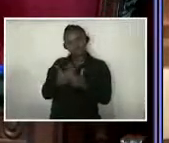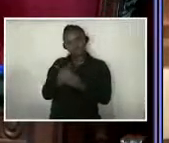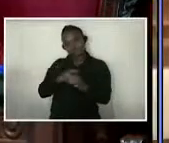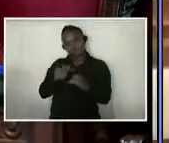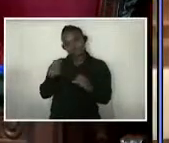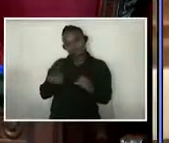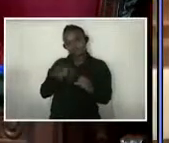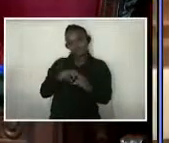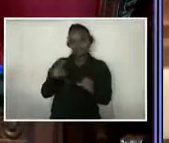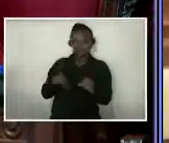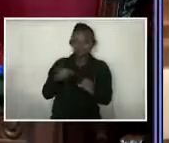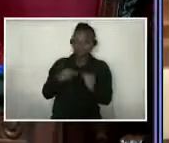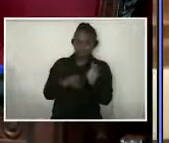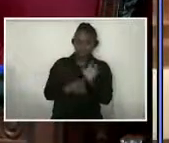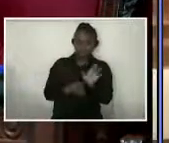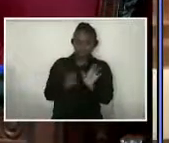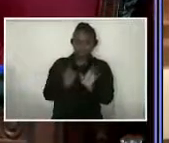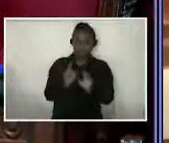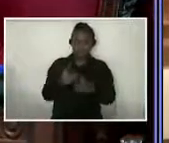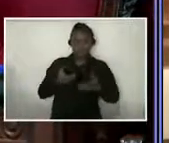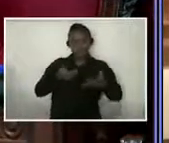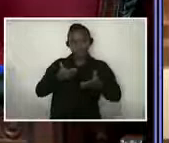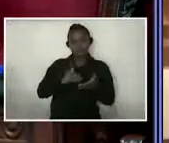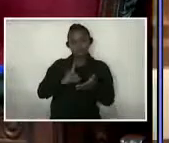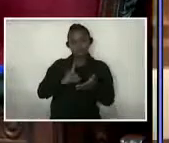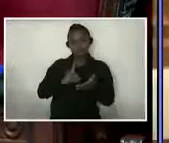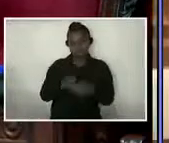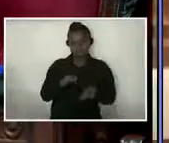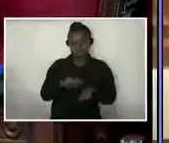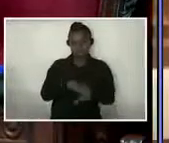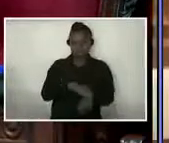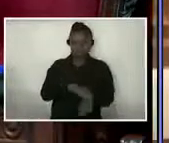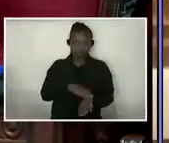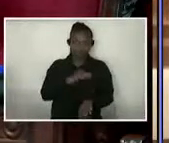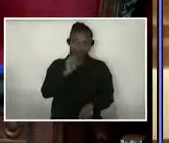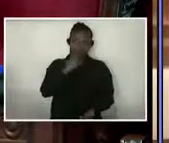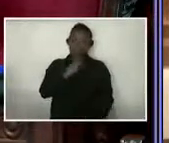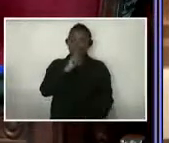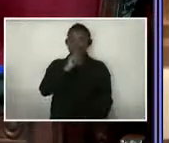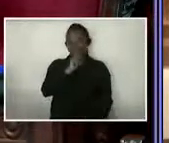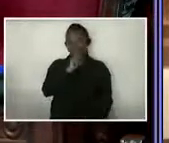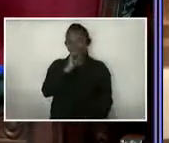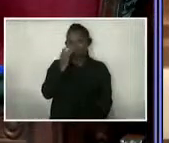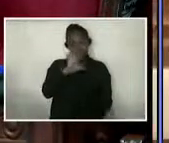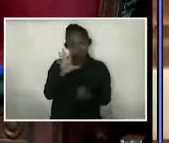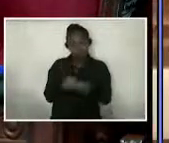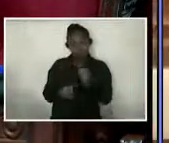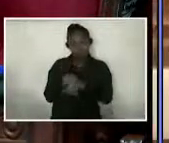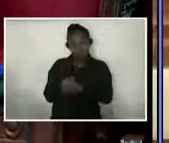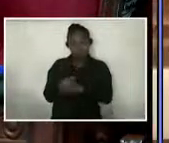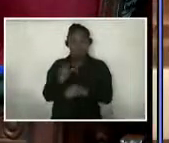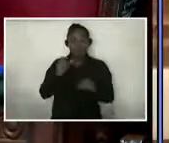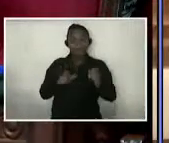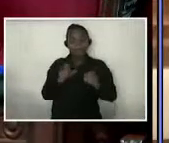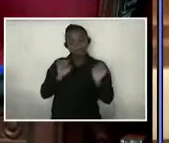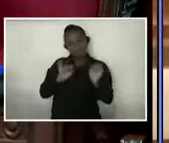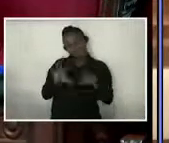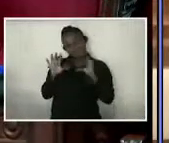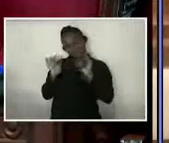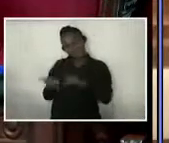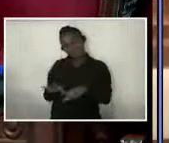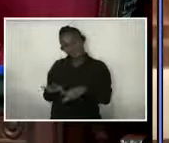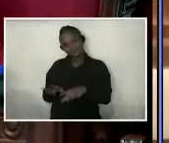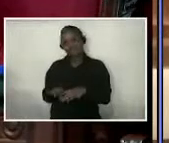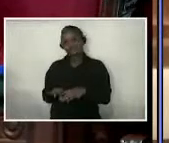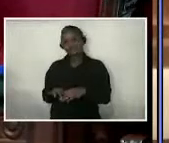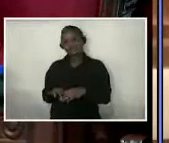adversely affected service delivery. While all of this occurs, people suffer. Whilst political parties hammer out their deals and